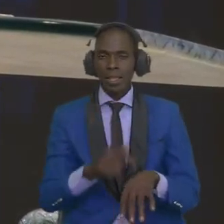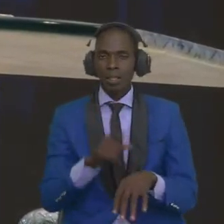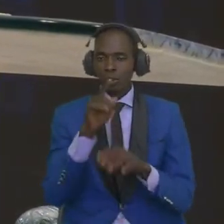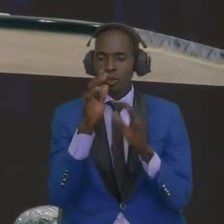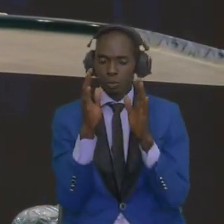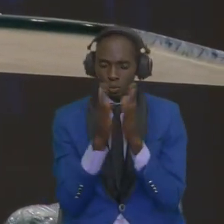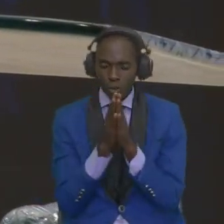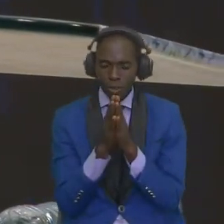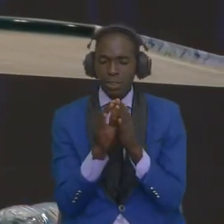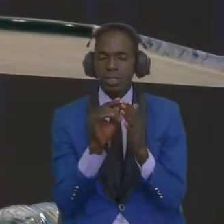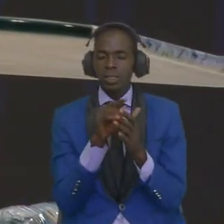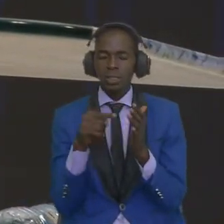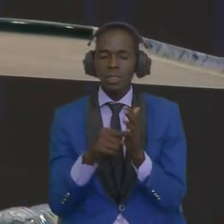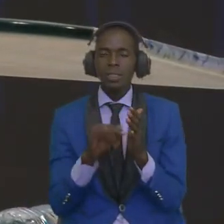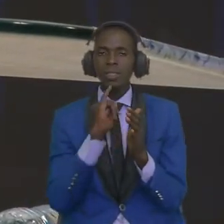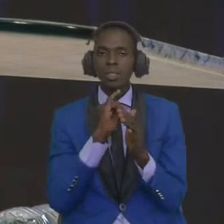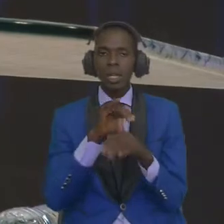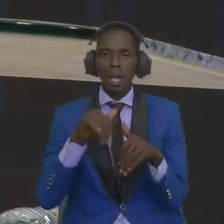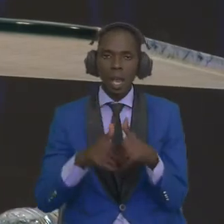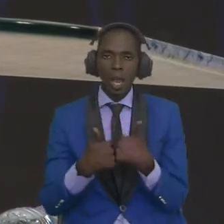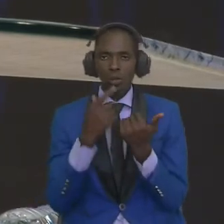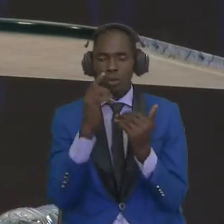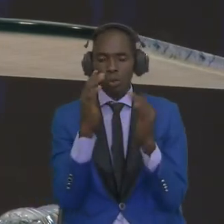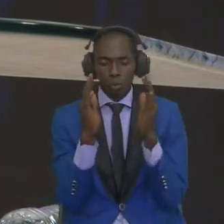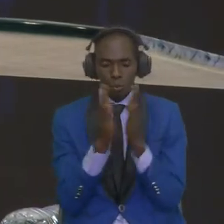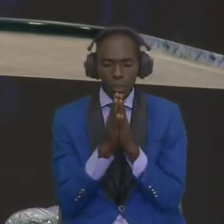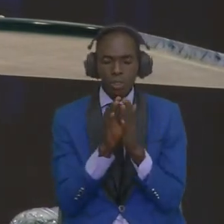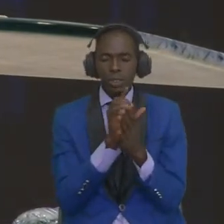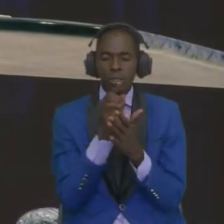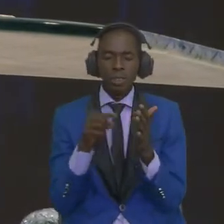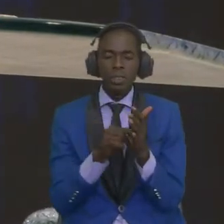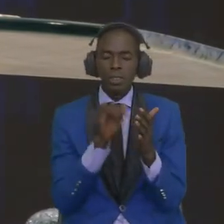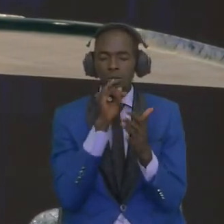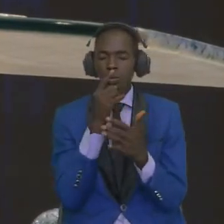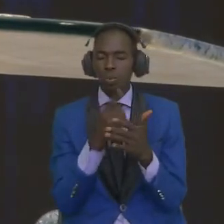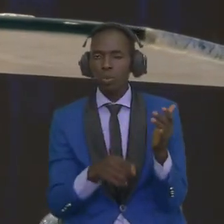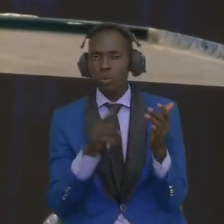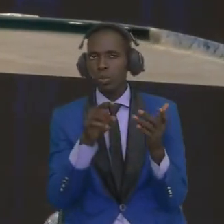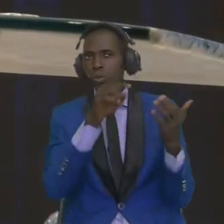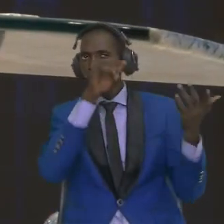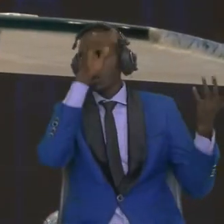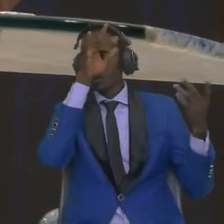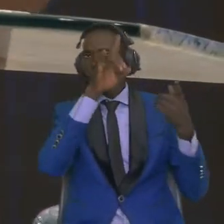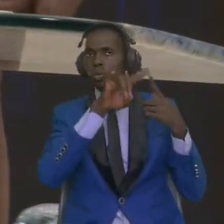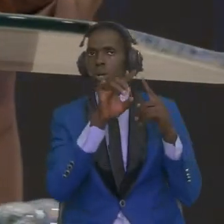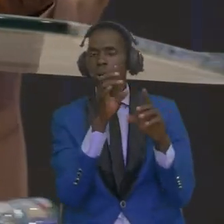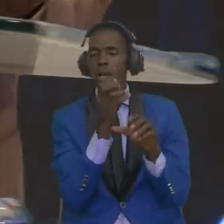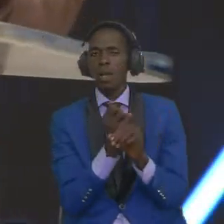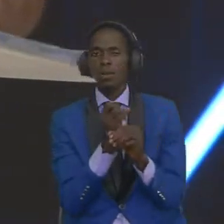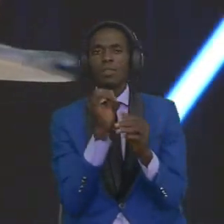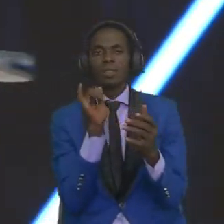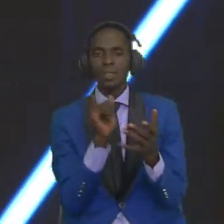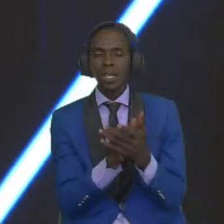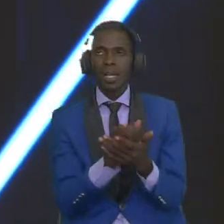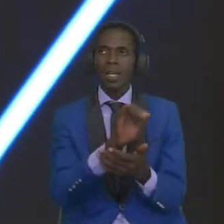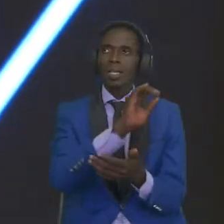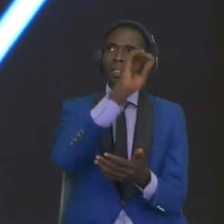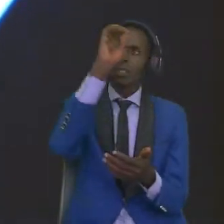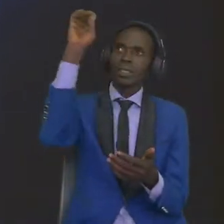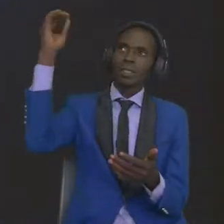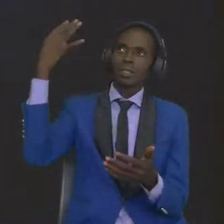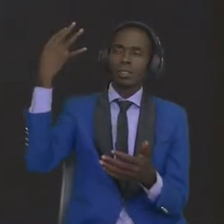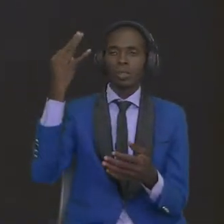you prayed, and this is what you are looking at, to have that grace of God. And then you'll be able to say, like